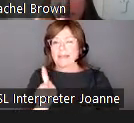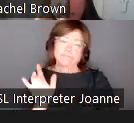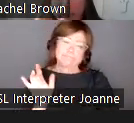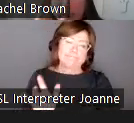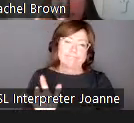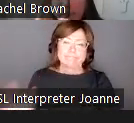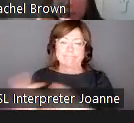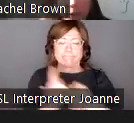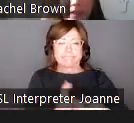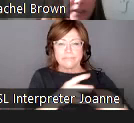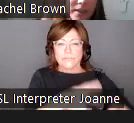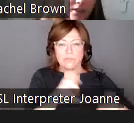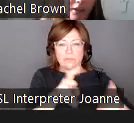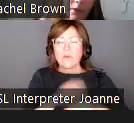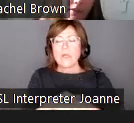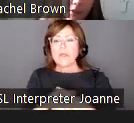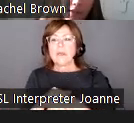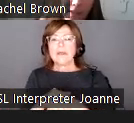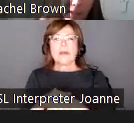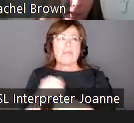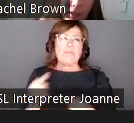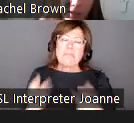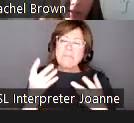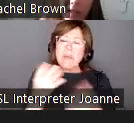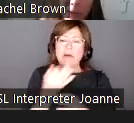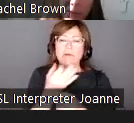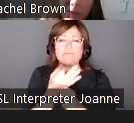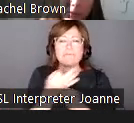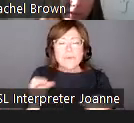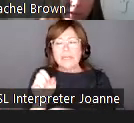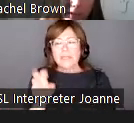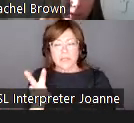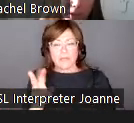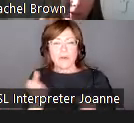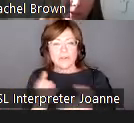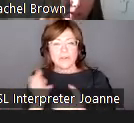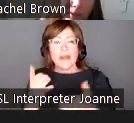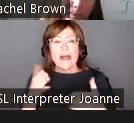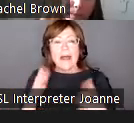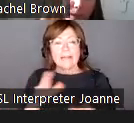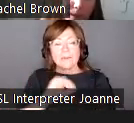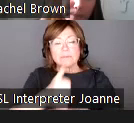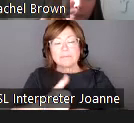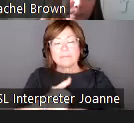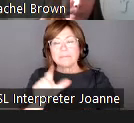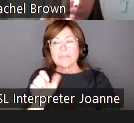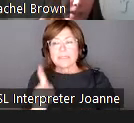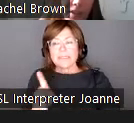many different free software services out there that allow you to create a link in bio account.